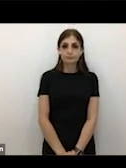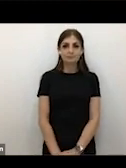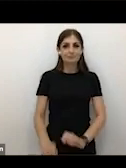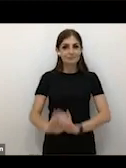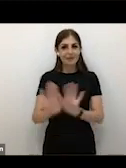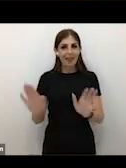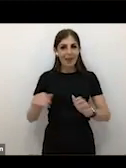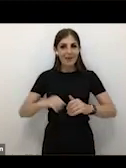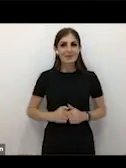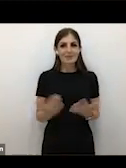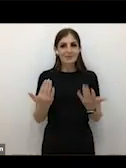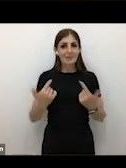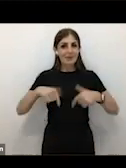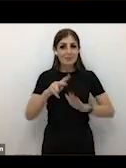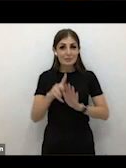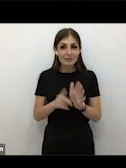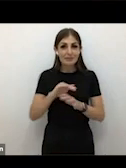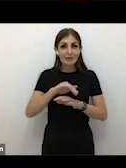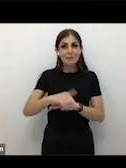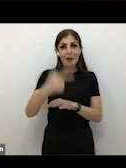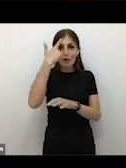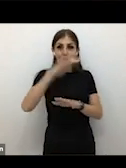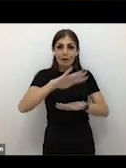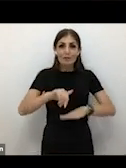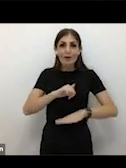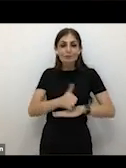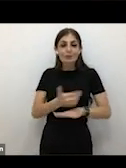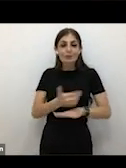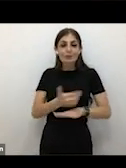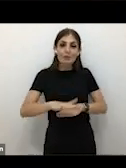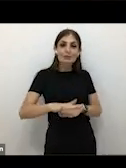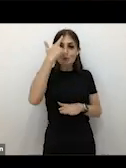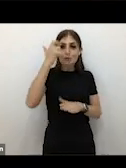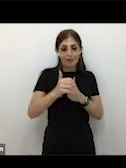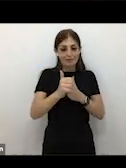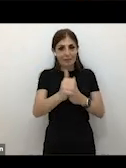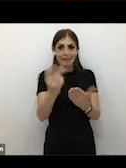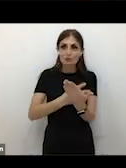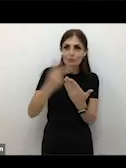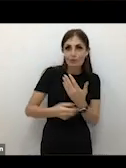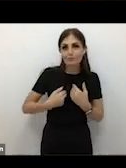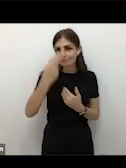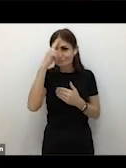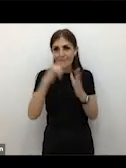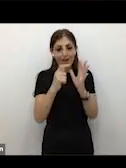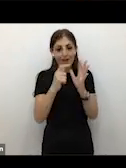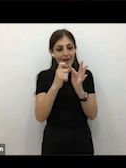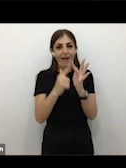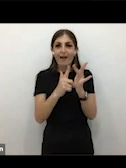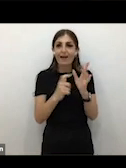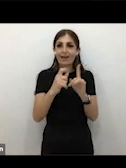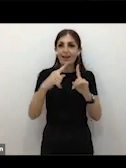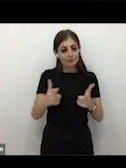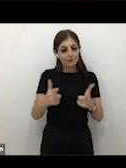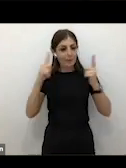Hello, and welcome to this video about Creative Australia's new Creative Leadership Program. My name is Adelaide, and I'm the Manager of